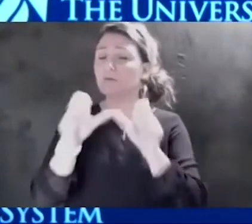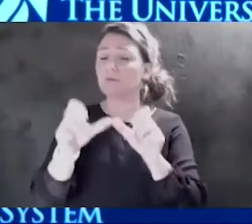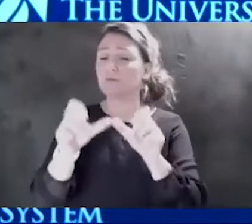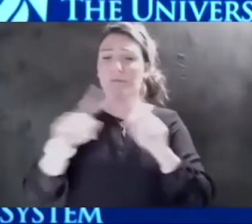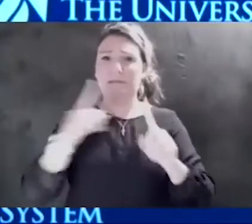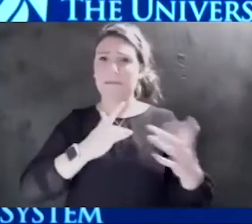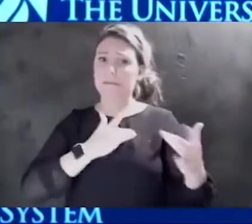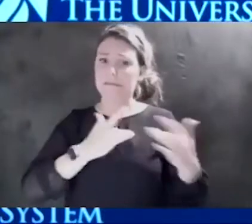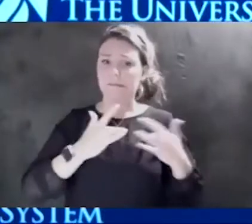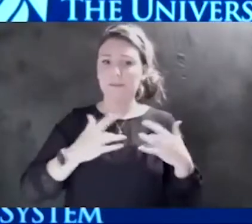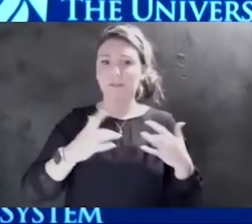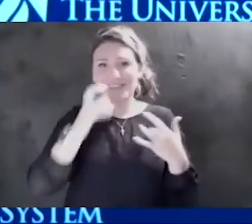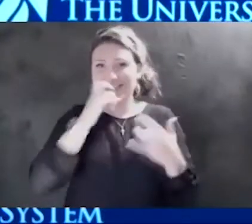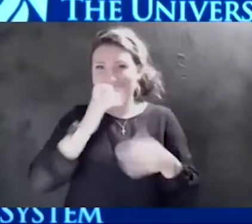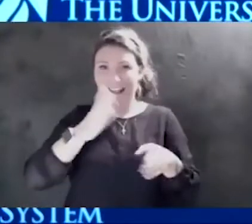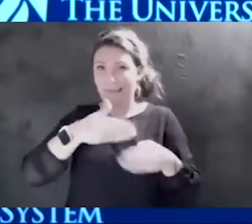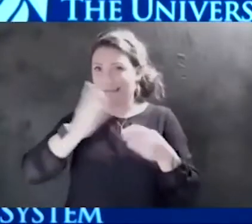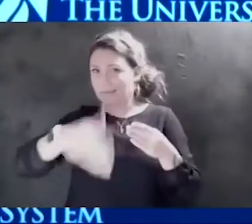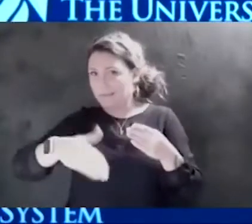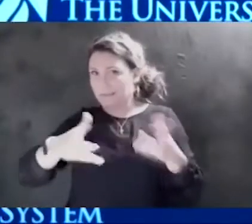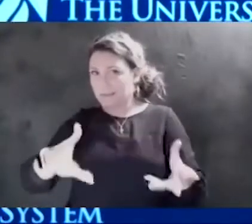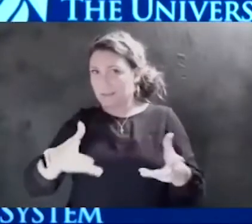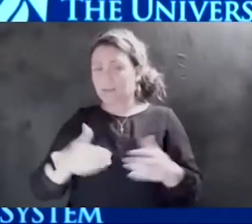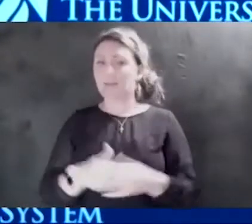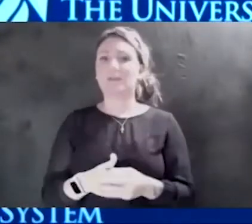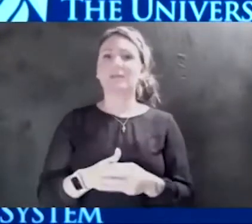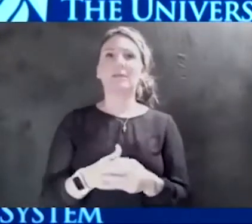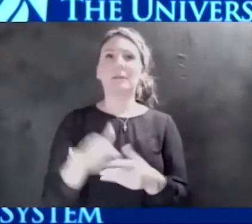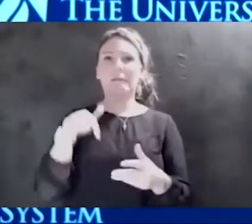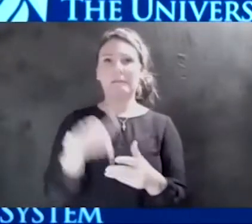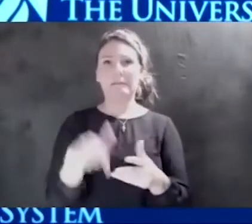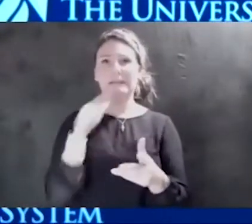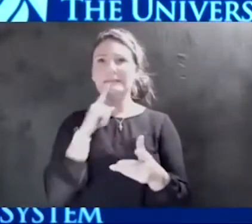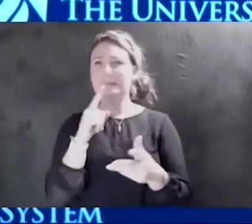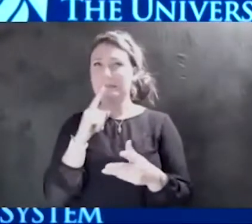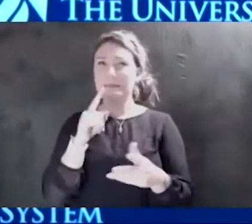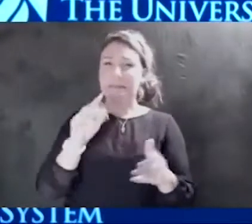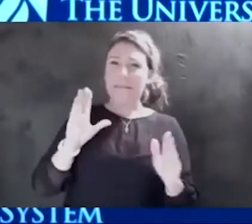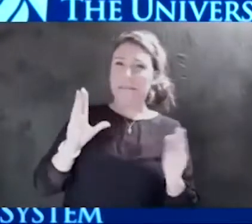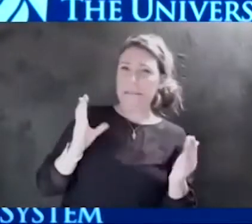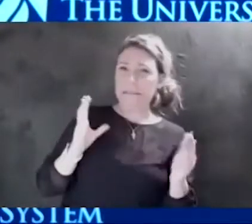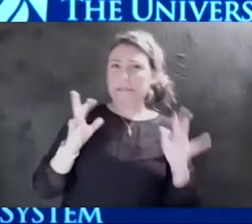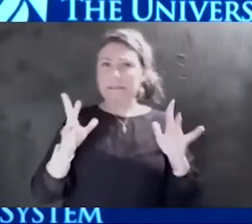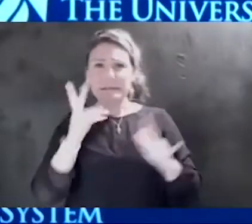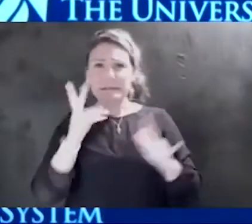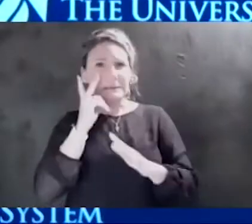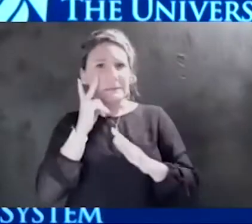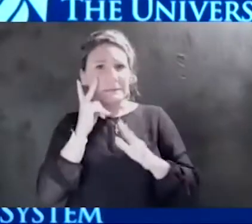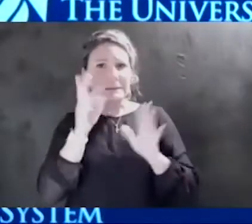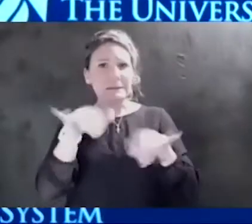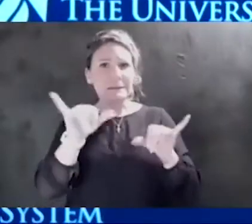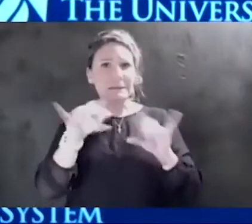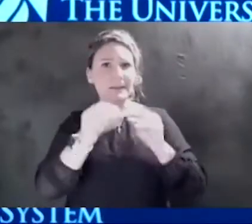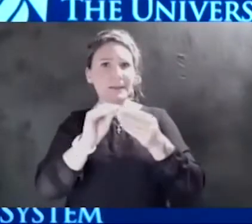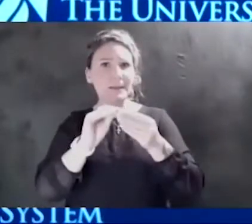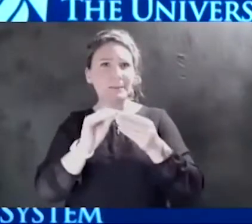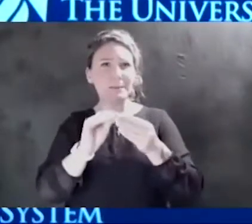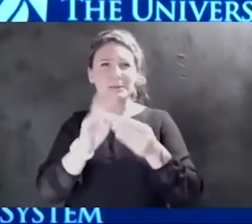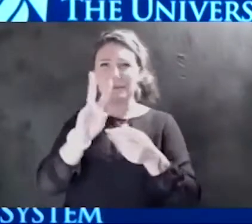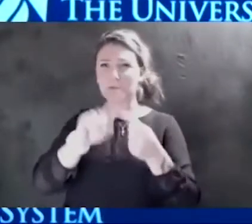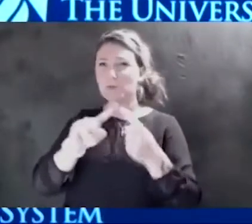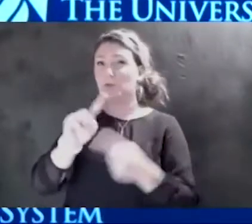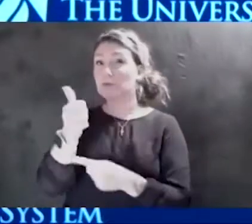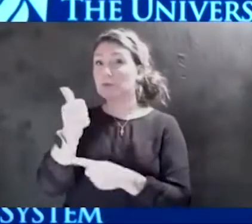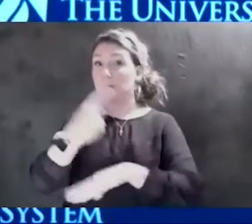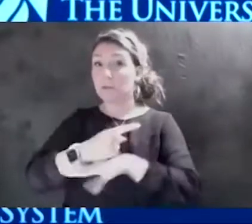the end of the wave, that this semi-crest we've seen, where we've been about the same number for about 7 to 10 days, that's good that it's not